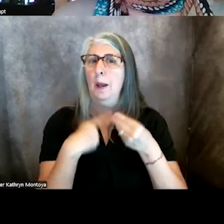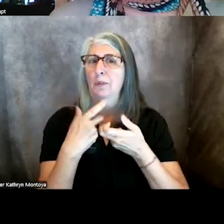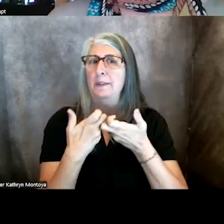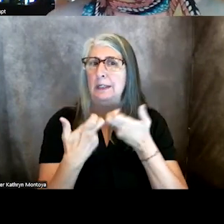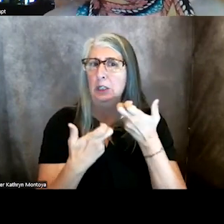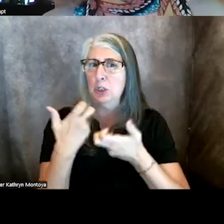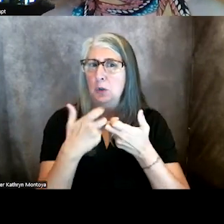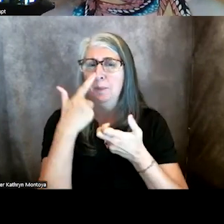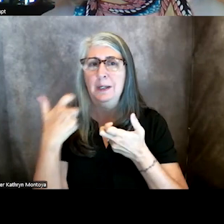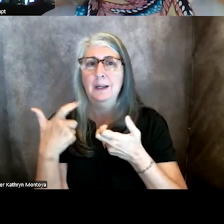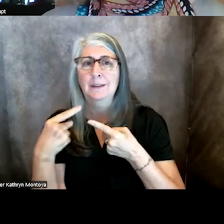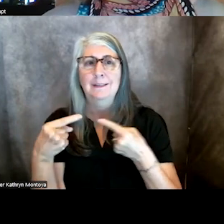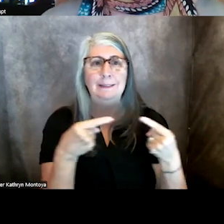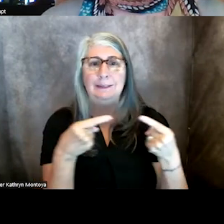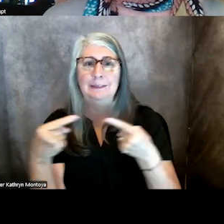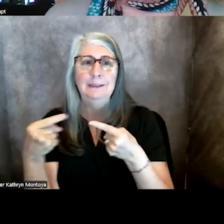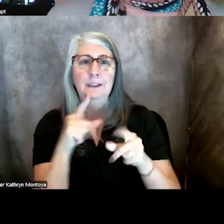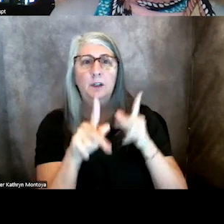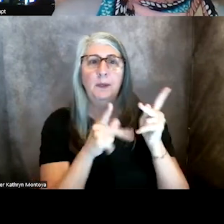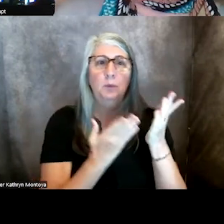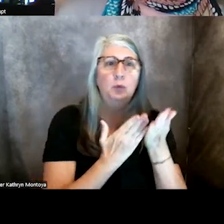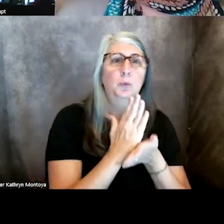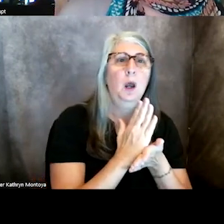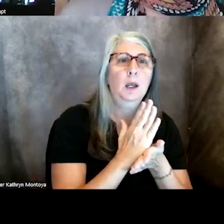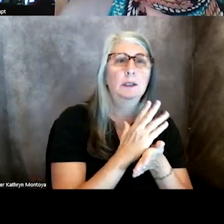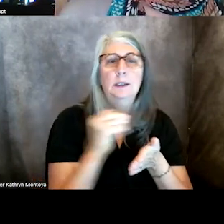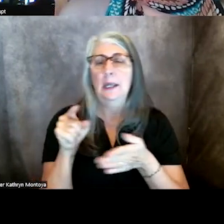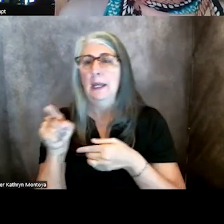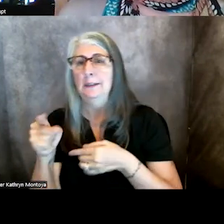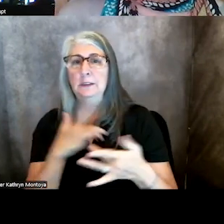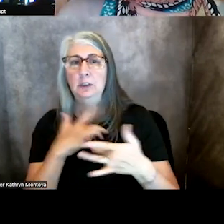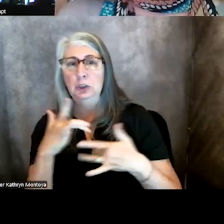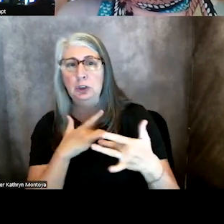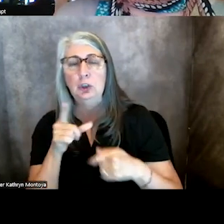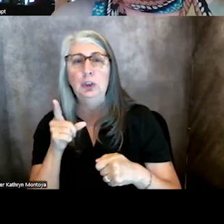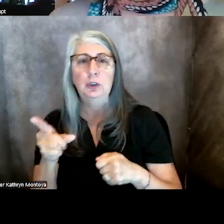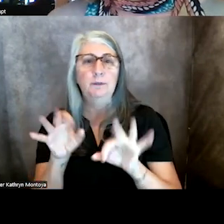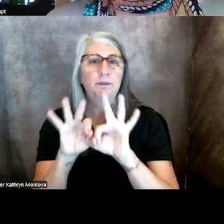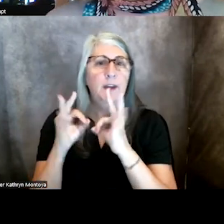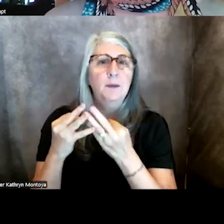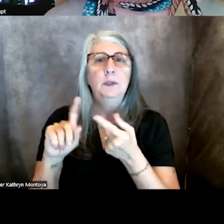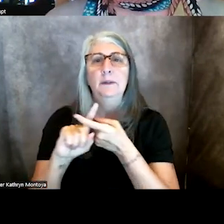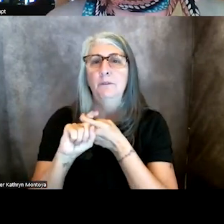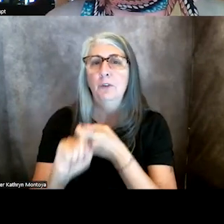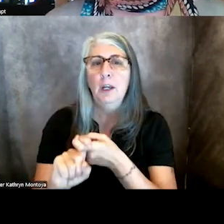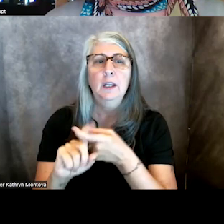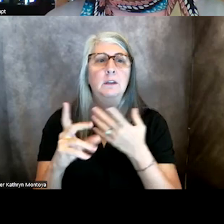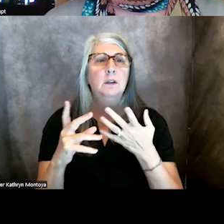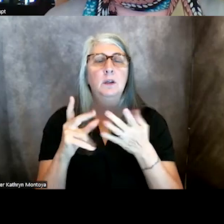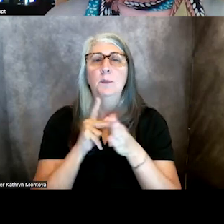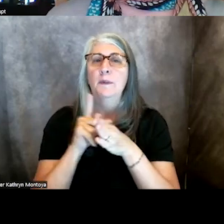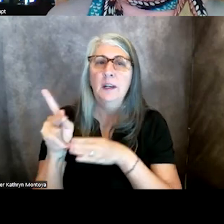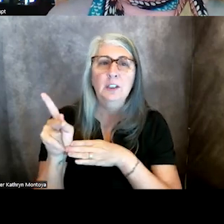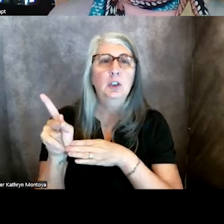between the rights of individuals and those concerns of family and friends, as well as